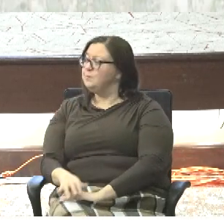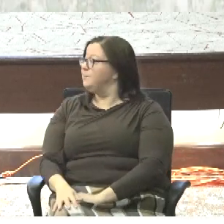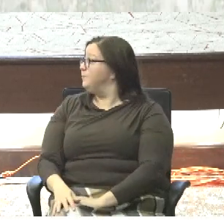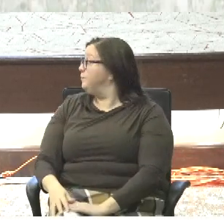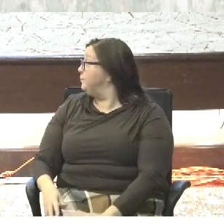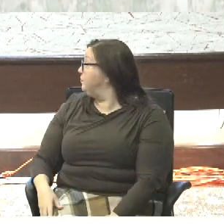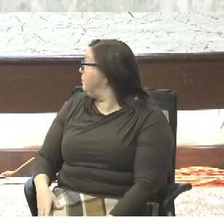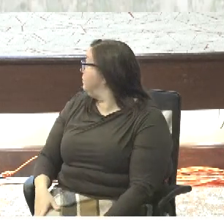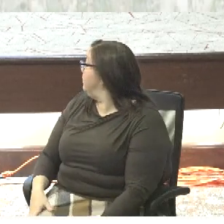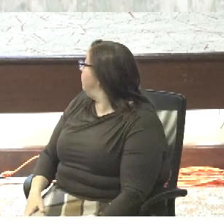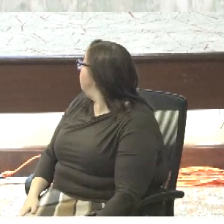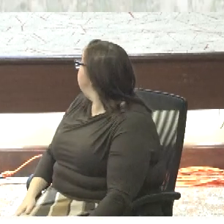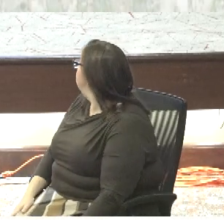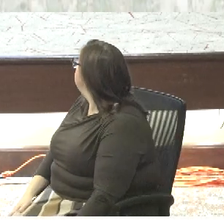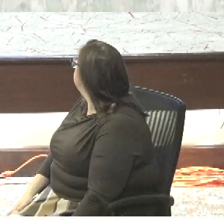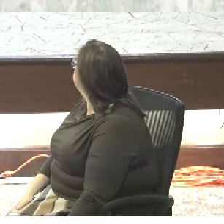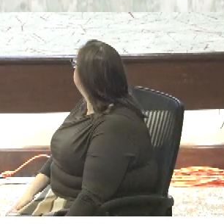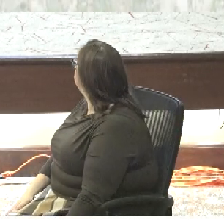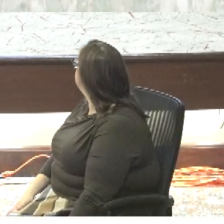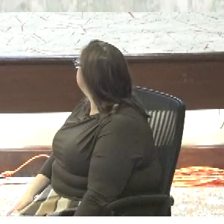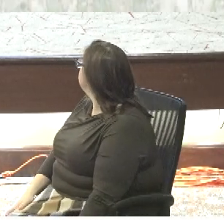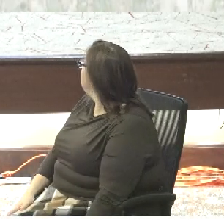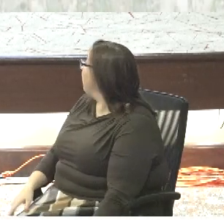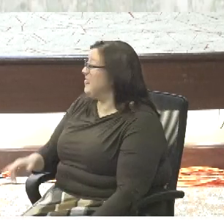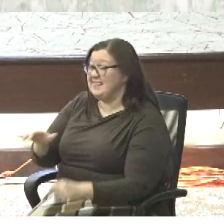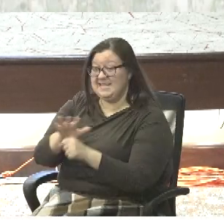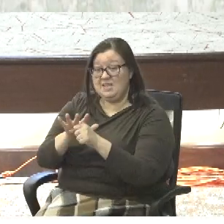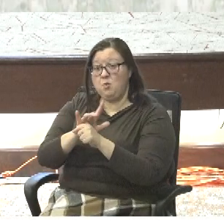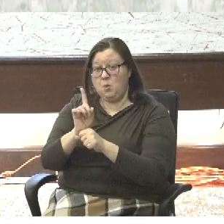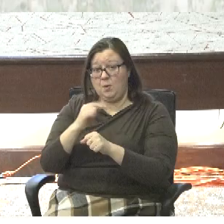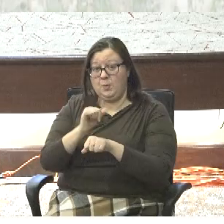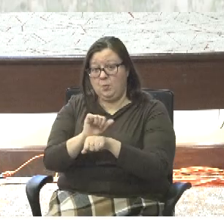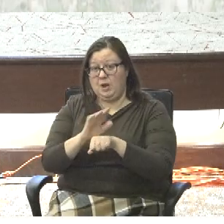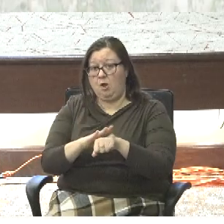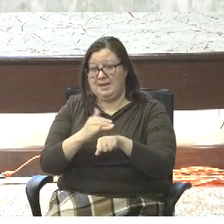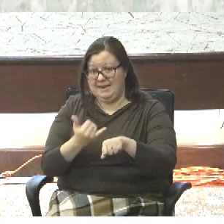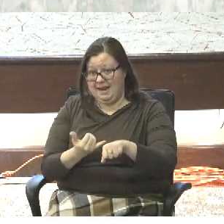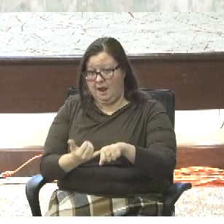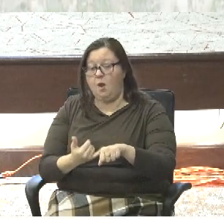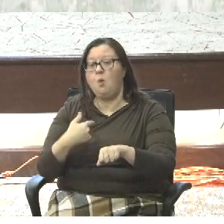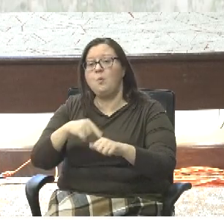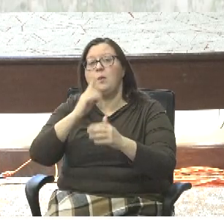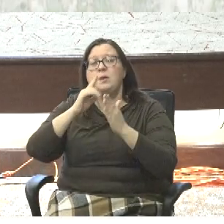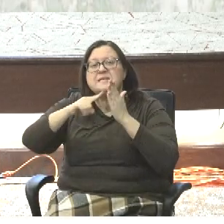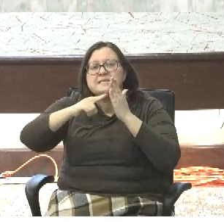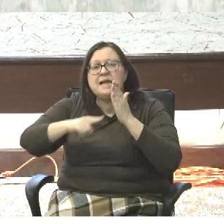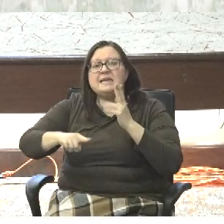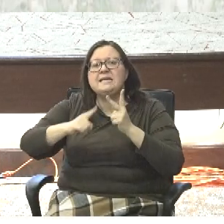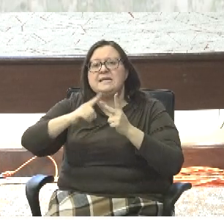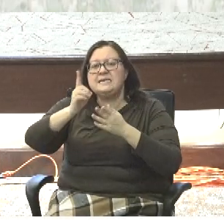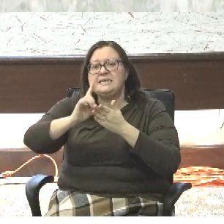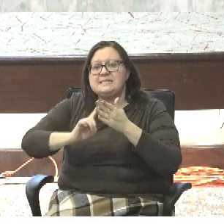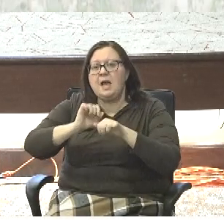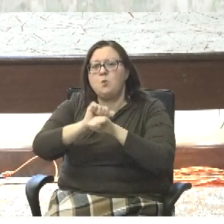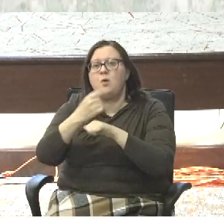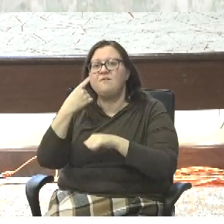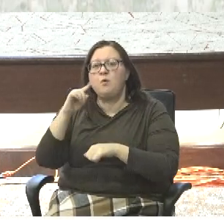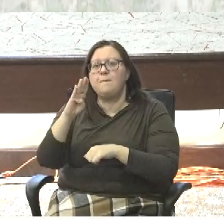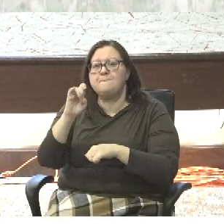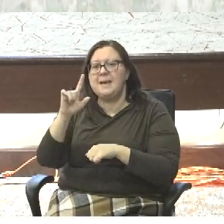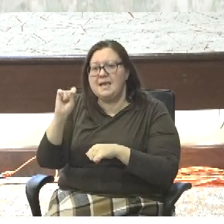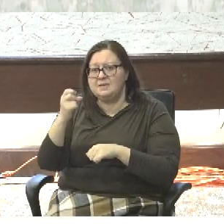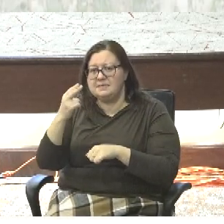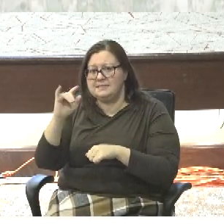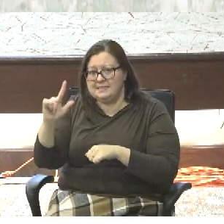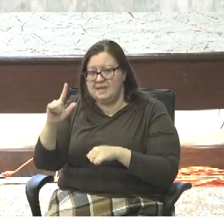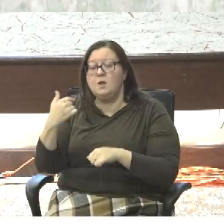layout. This area is what we're working on now. We have continued to be doing study and design works for Bells Hill. As